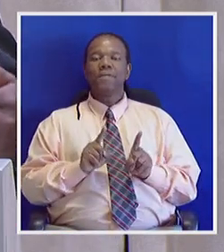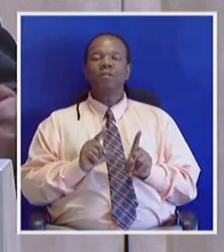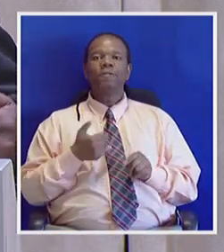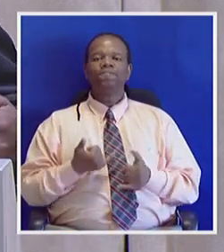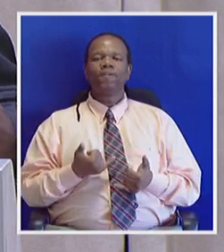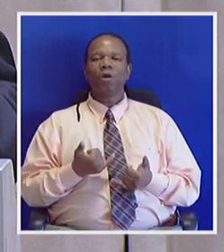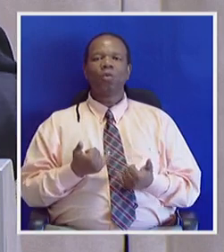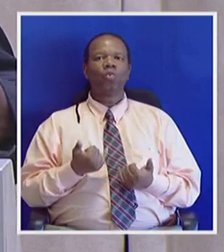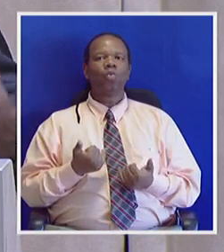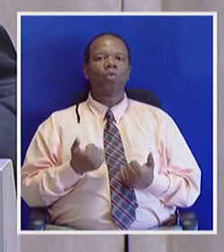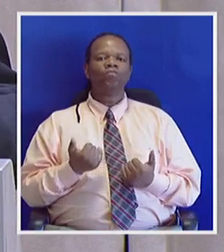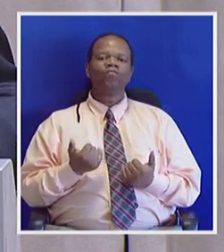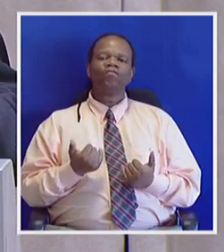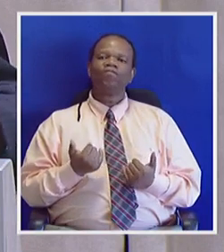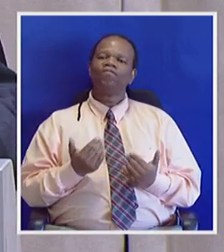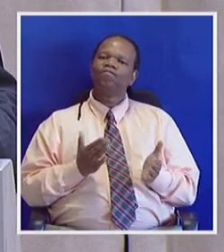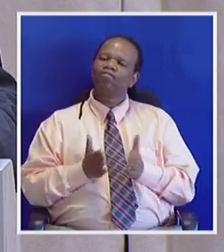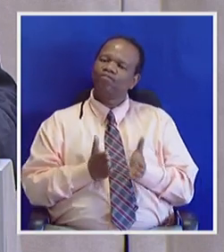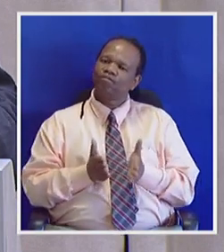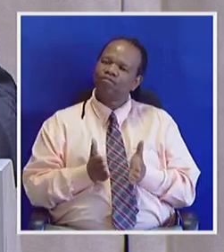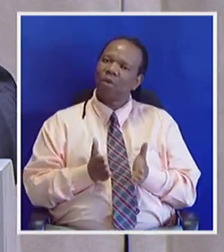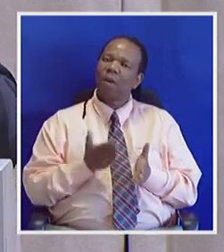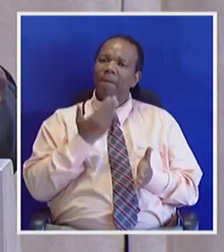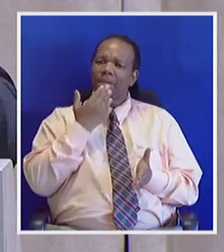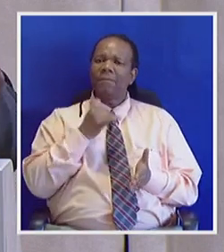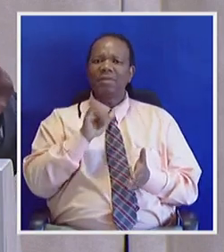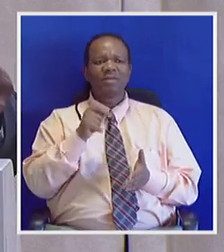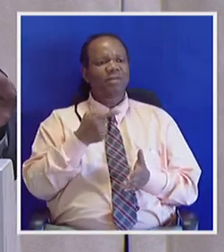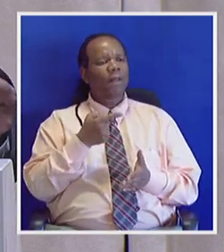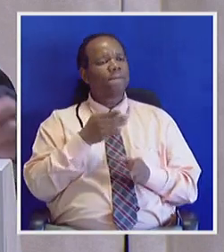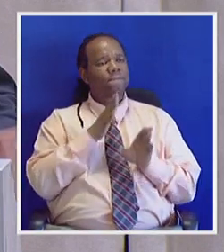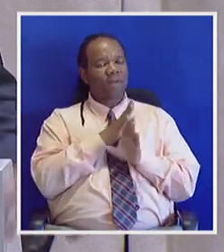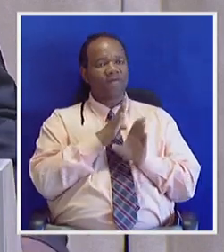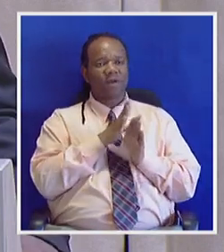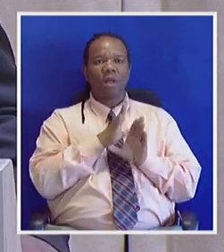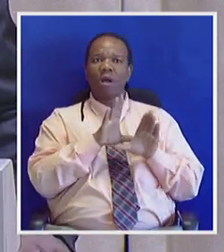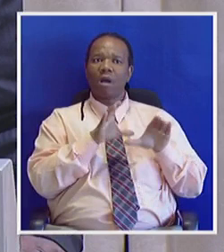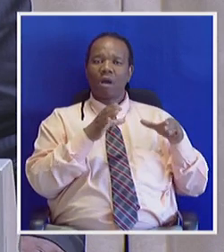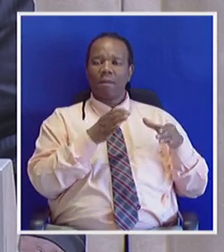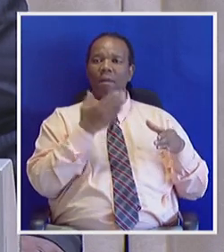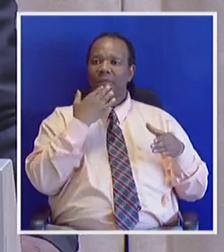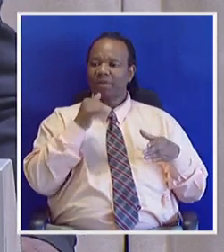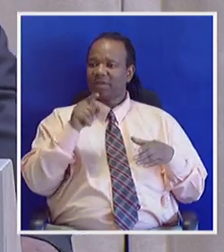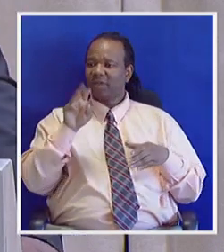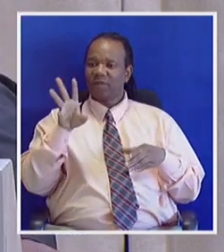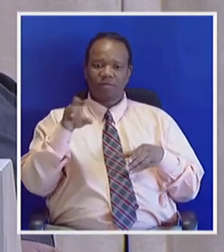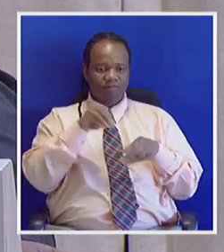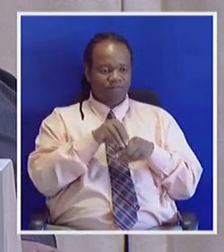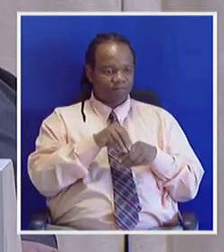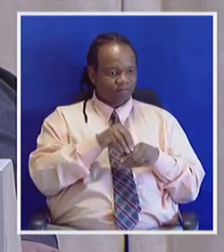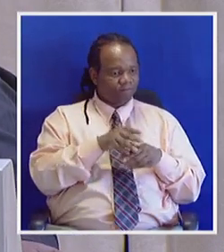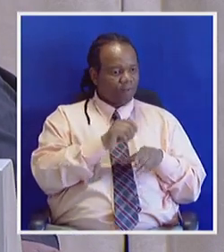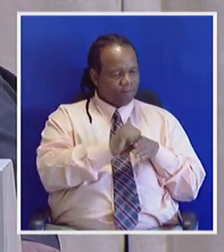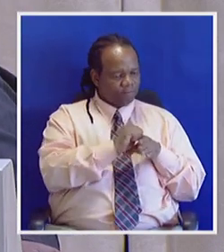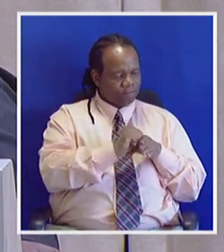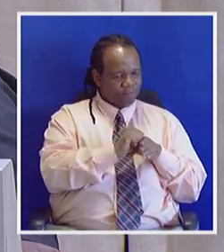encourage companies to adopt these TVET colleges. I've taken this up together with the Minister of Higher Education